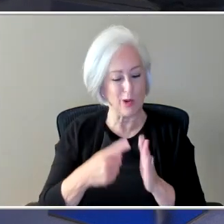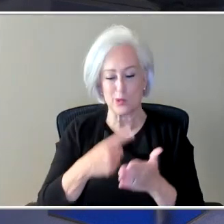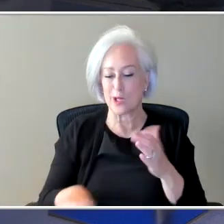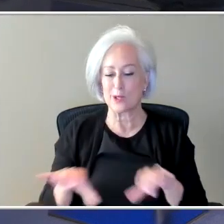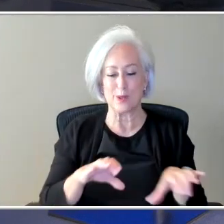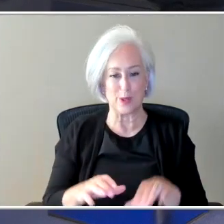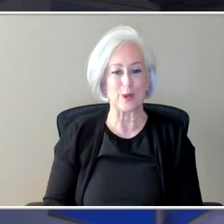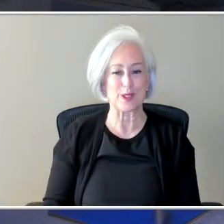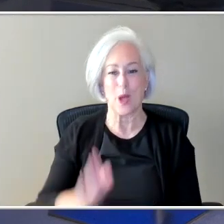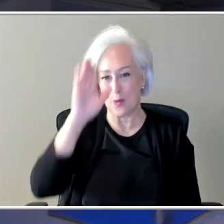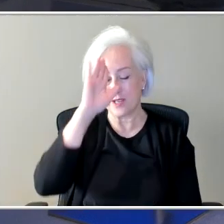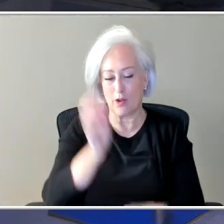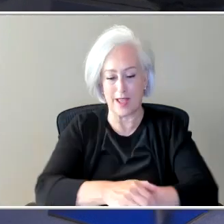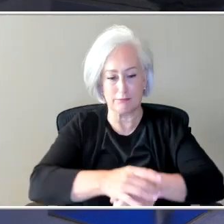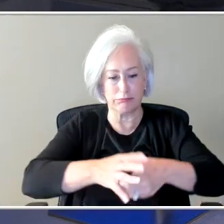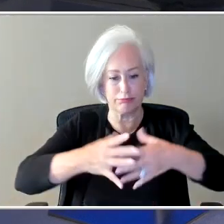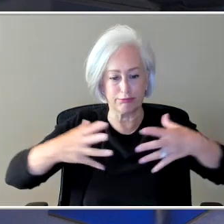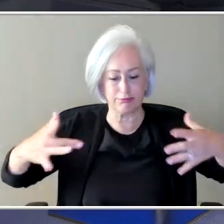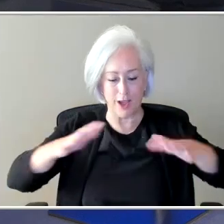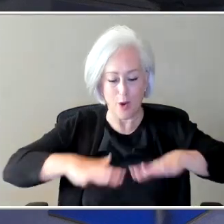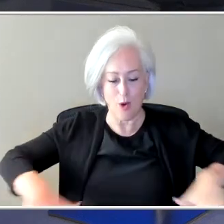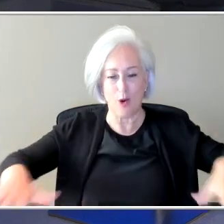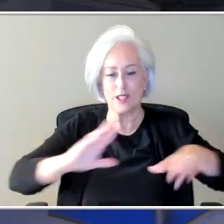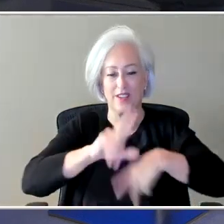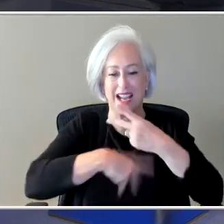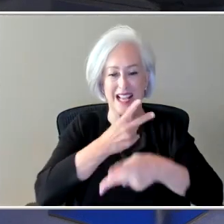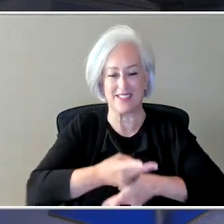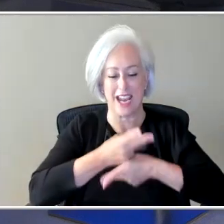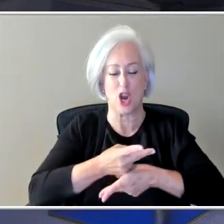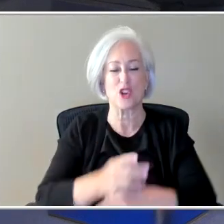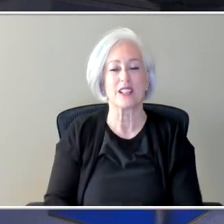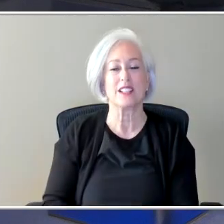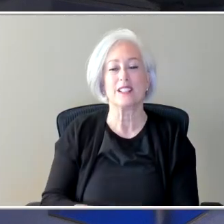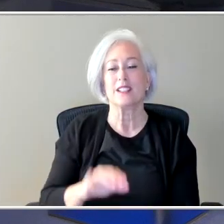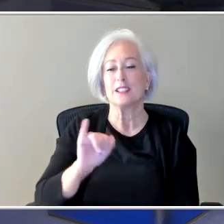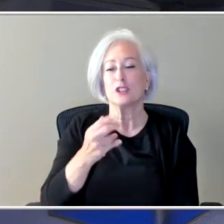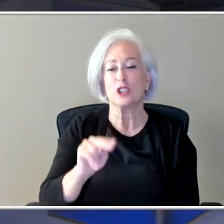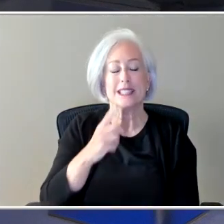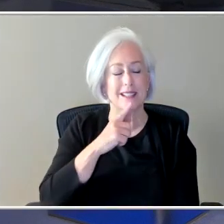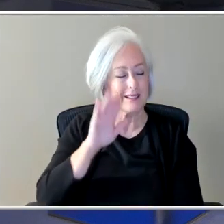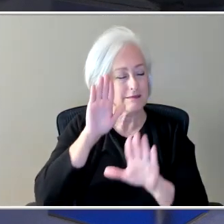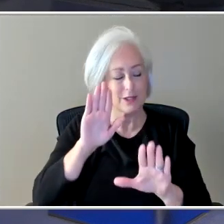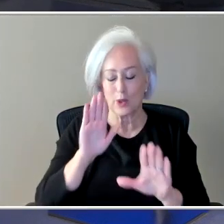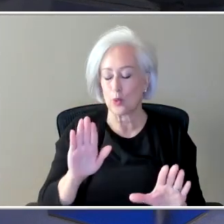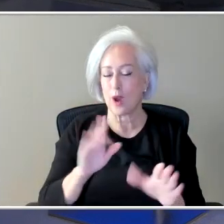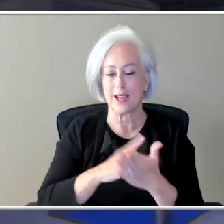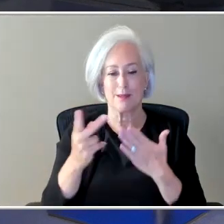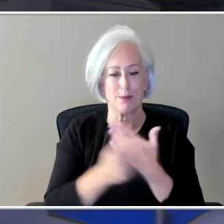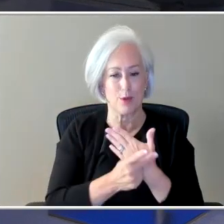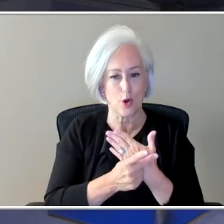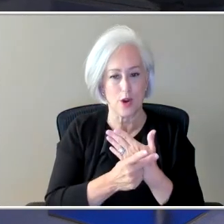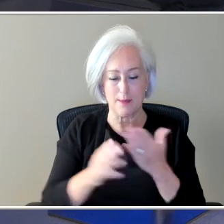out across all types of patient care. Jean just has a comment. Great program. Navigators are so important during this really